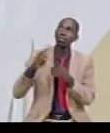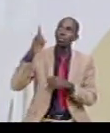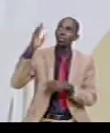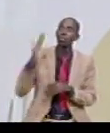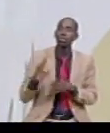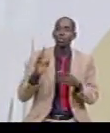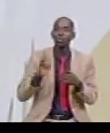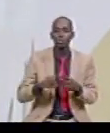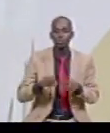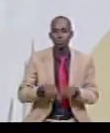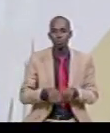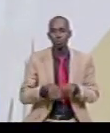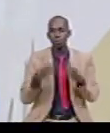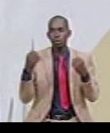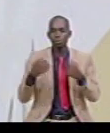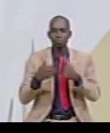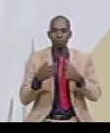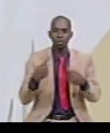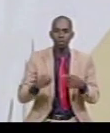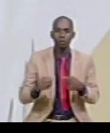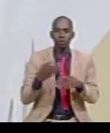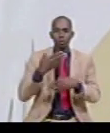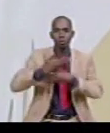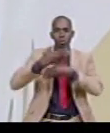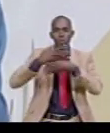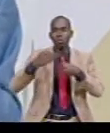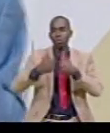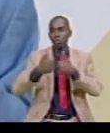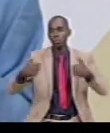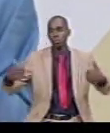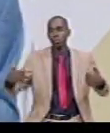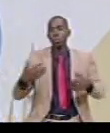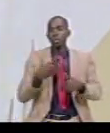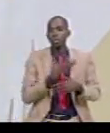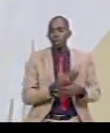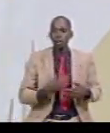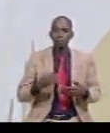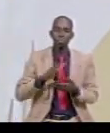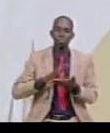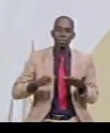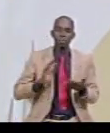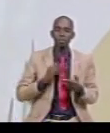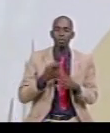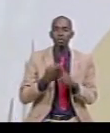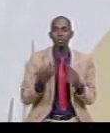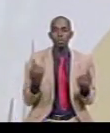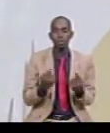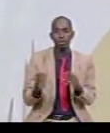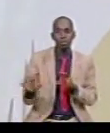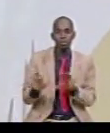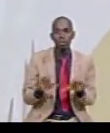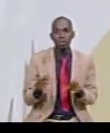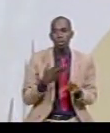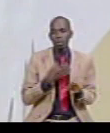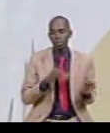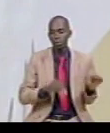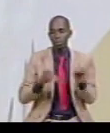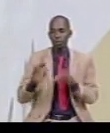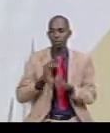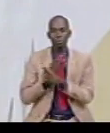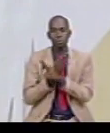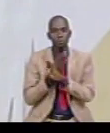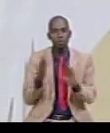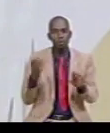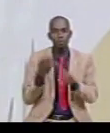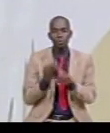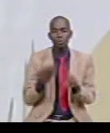down the middle wall of partition, atone for the sins we have committed, set us free from the bondage and guilt of sin, and